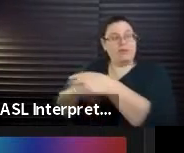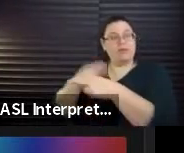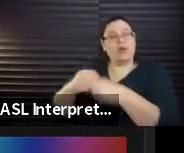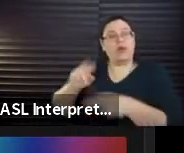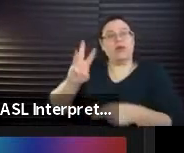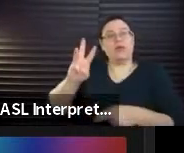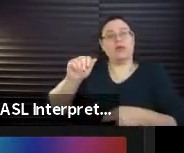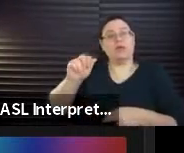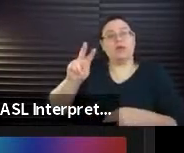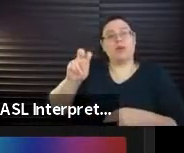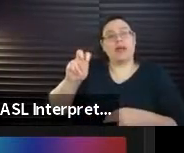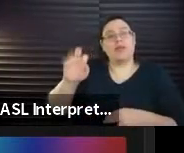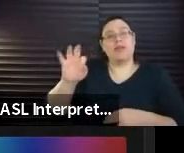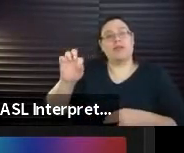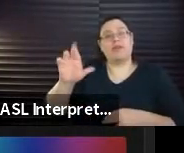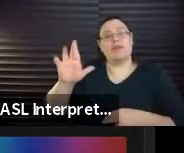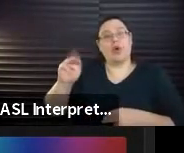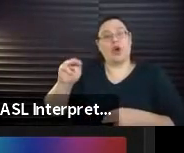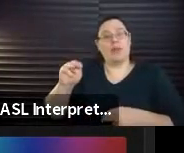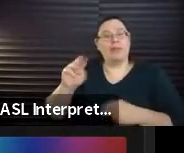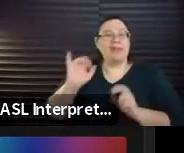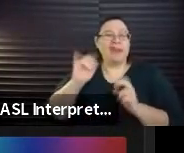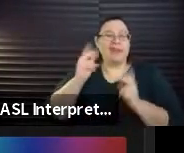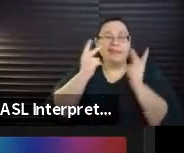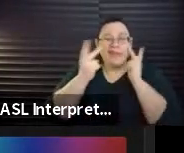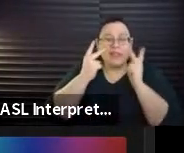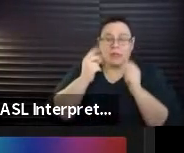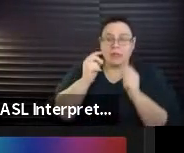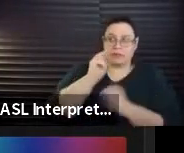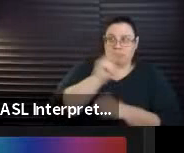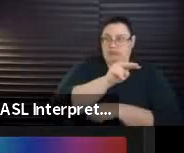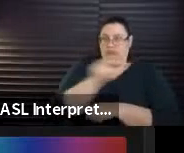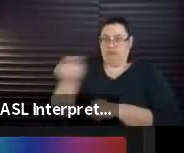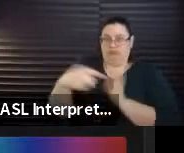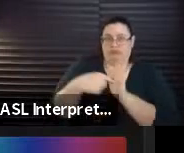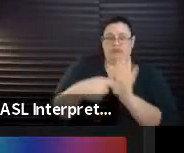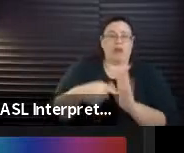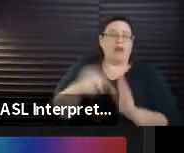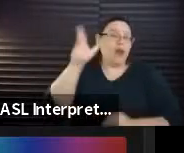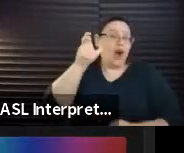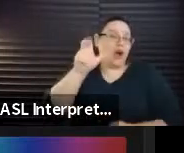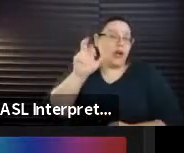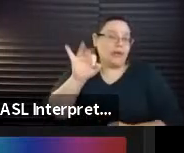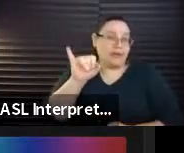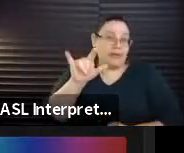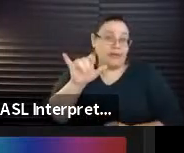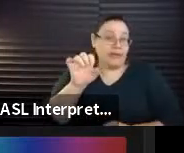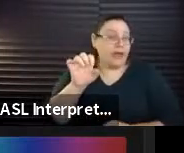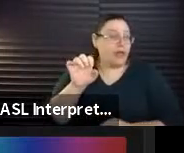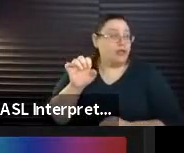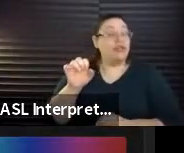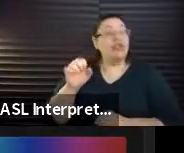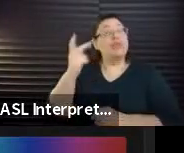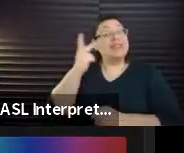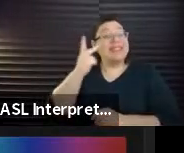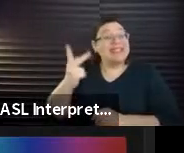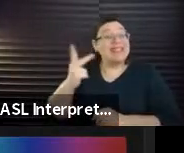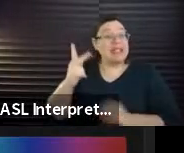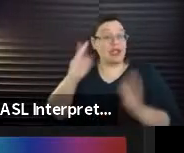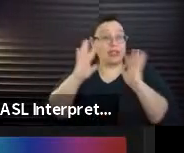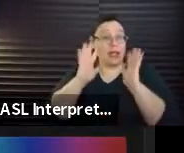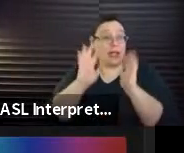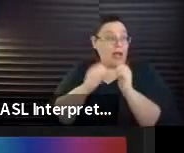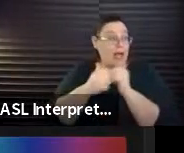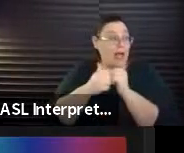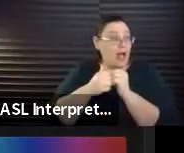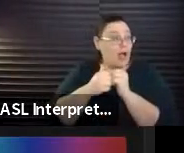that's kind of like a visible readout of your audio file. So you can see your sound better by going to this little drop